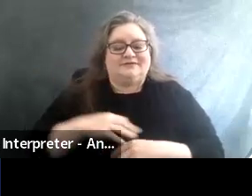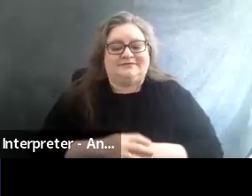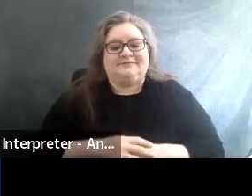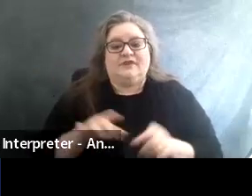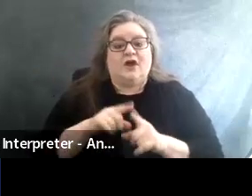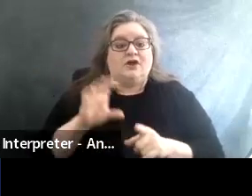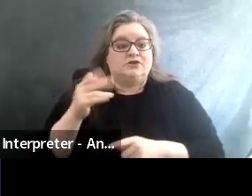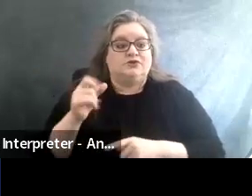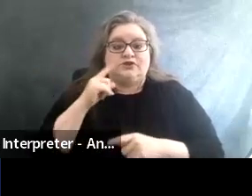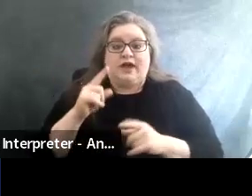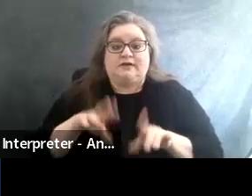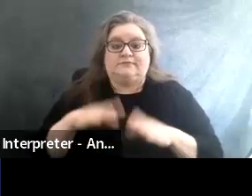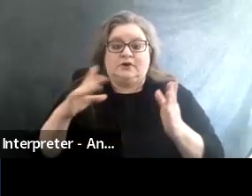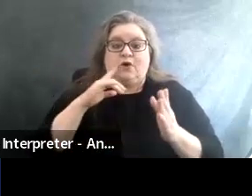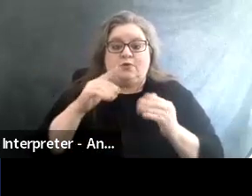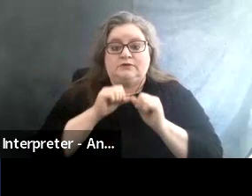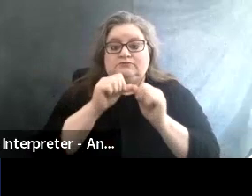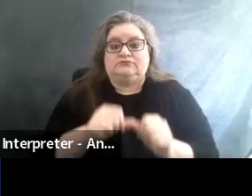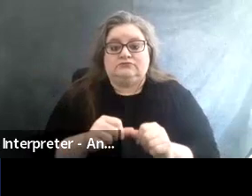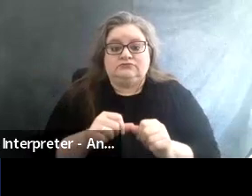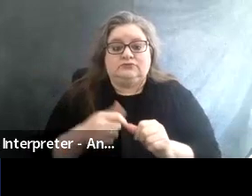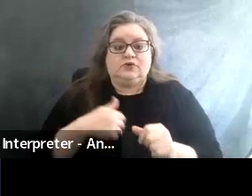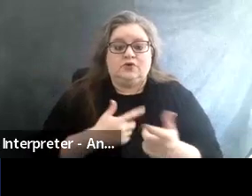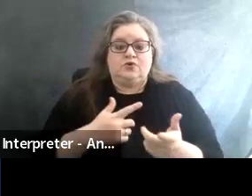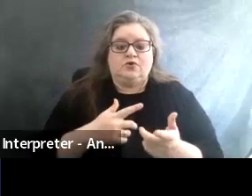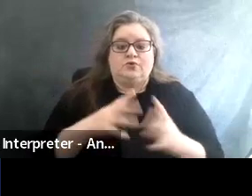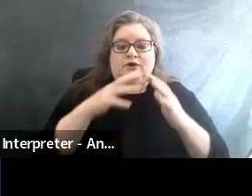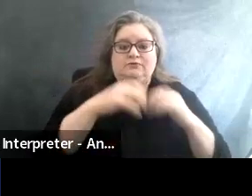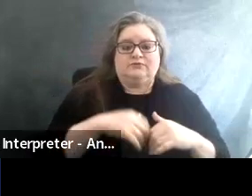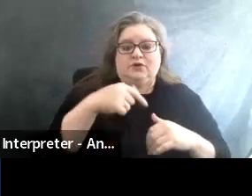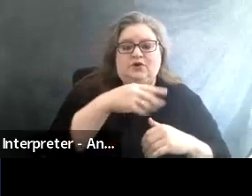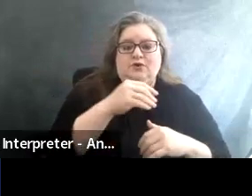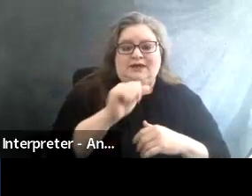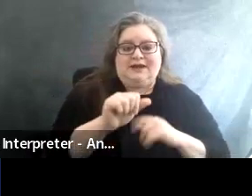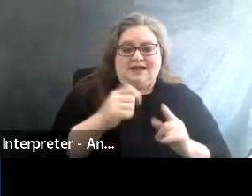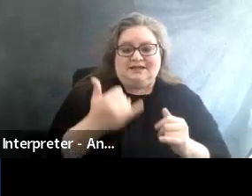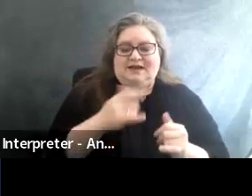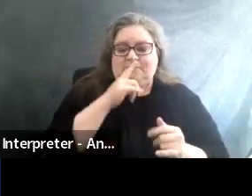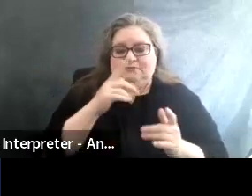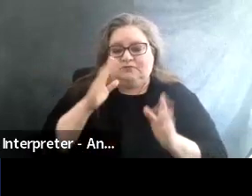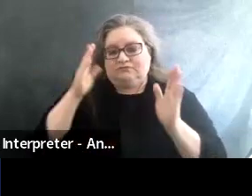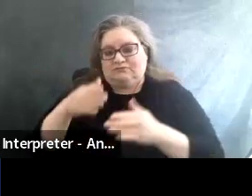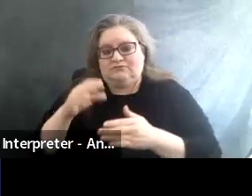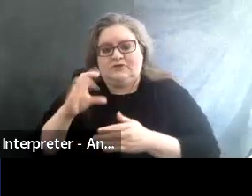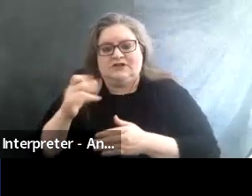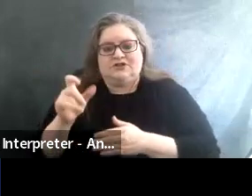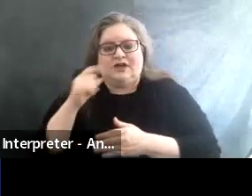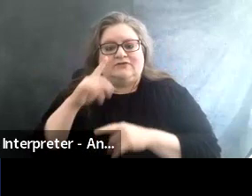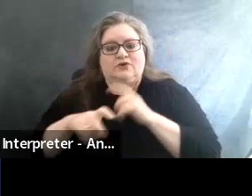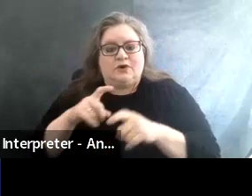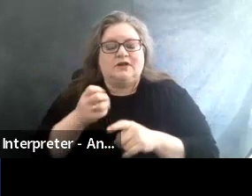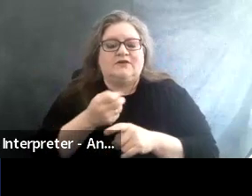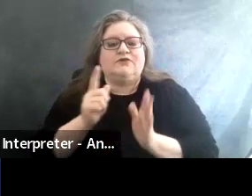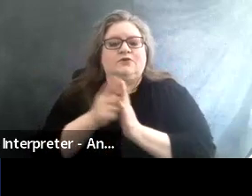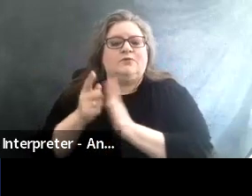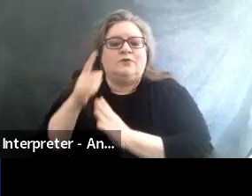have the chat open throughout. We decided to disable the Q&A section today and just really use the chat for questions. There'll be some moments for